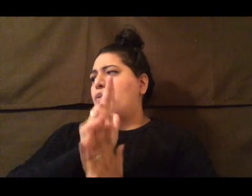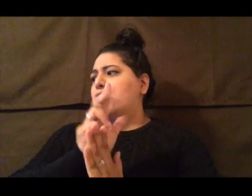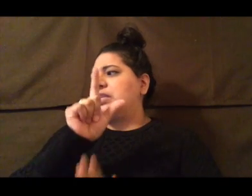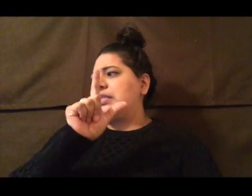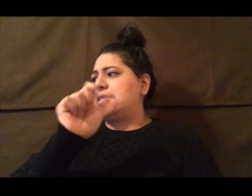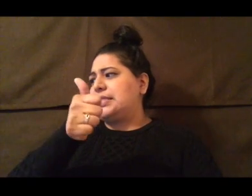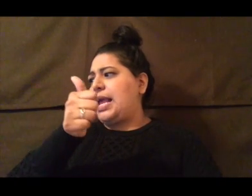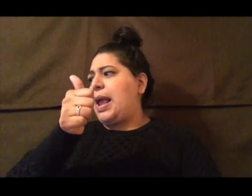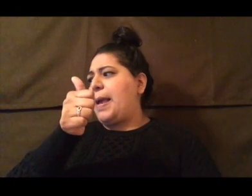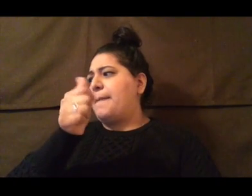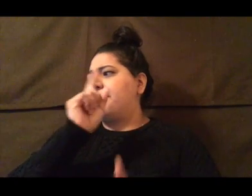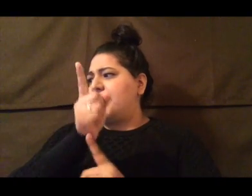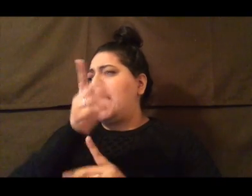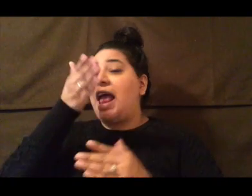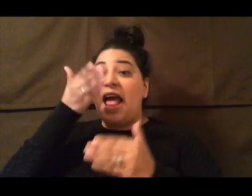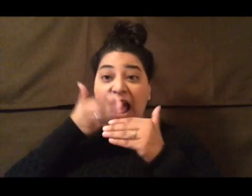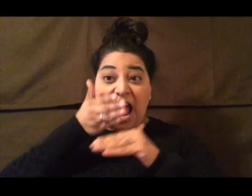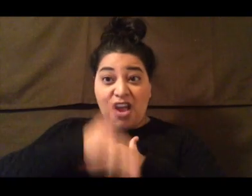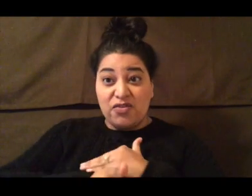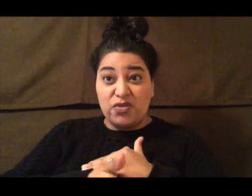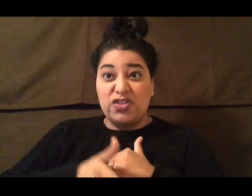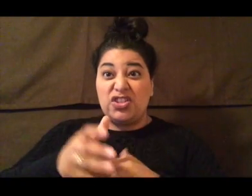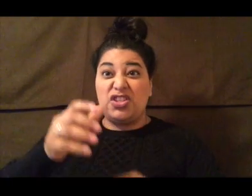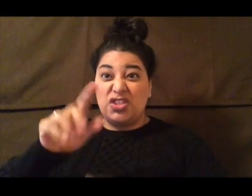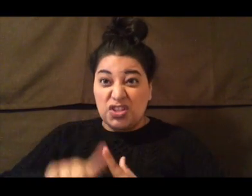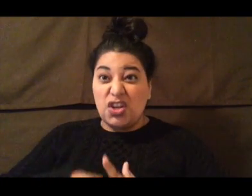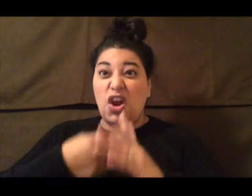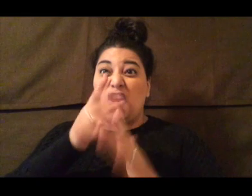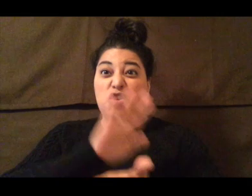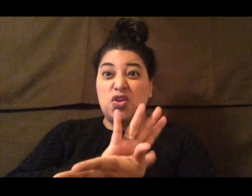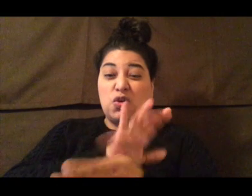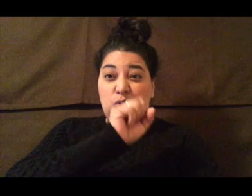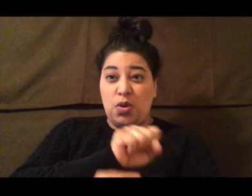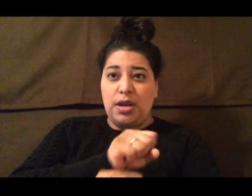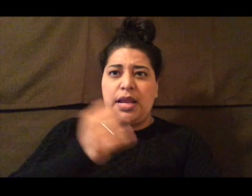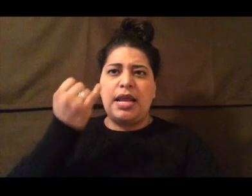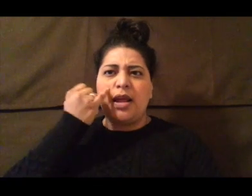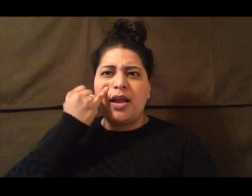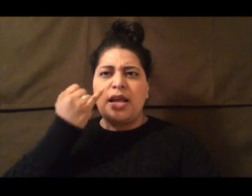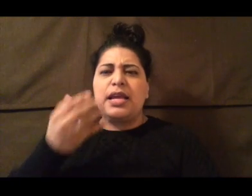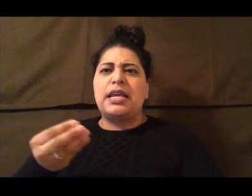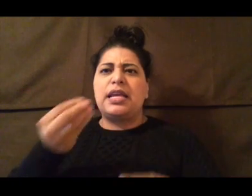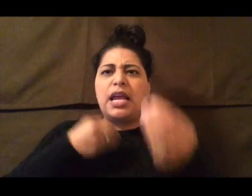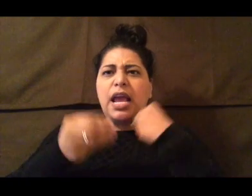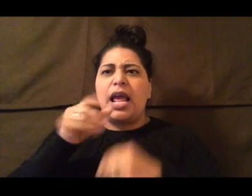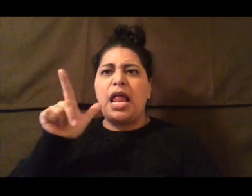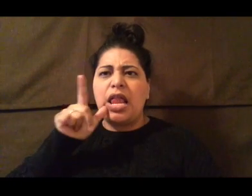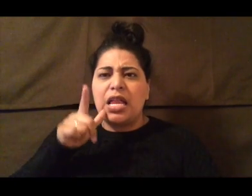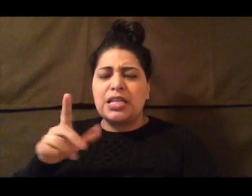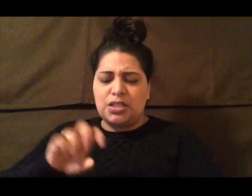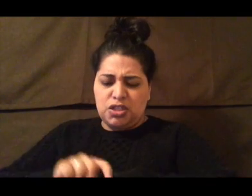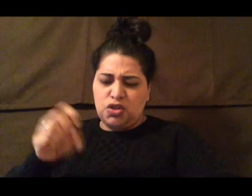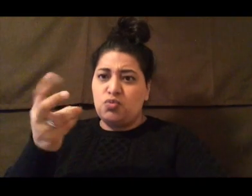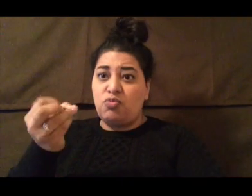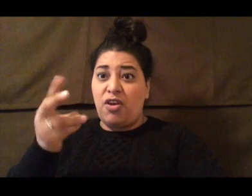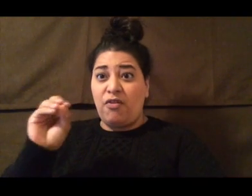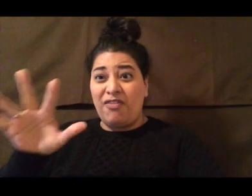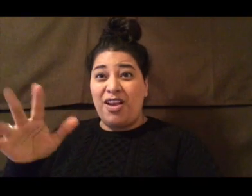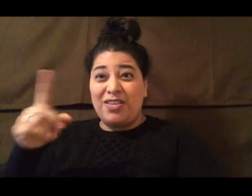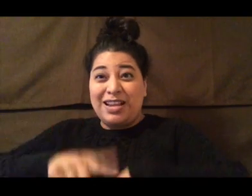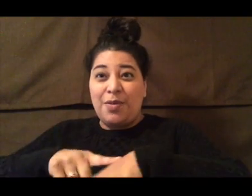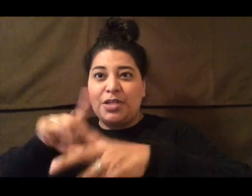minutes after he started his schoolwork for the day. If he ate lunch at 12:05, what time did he